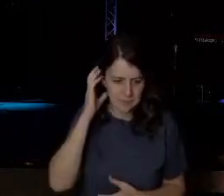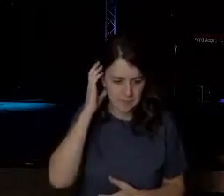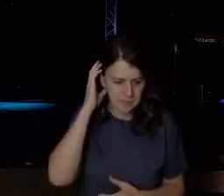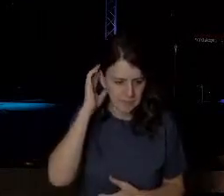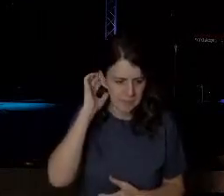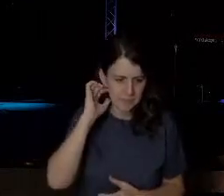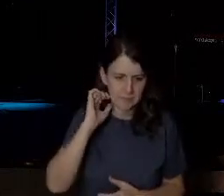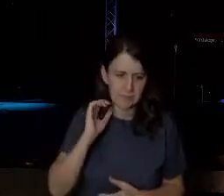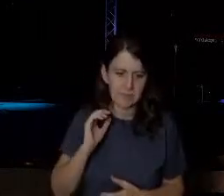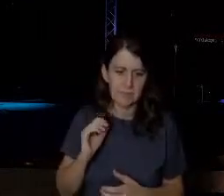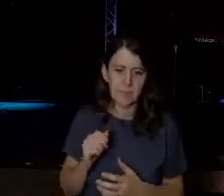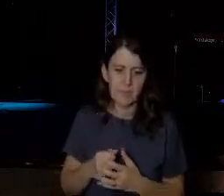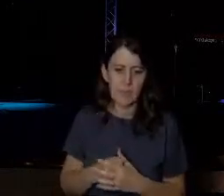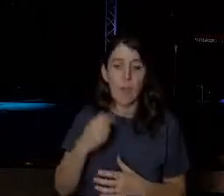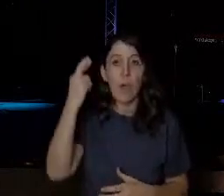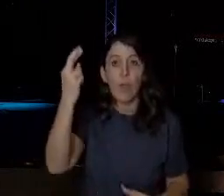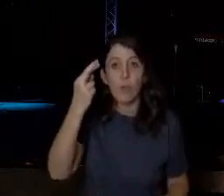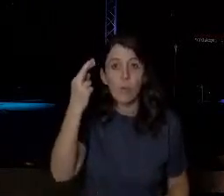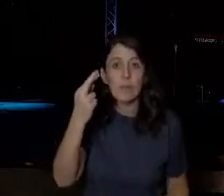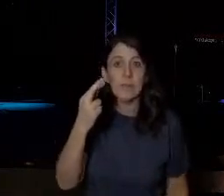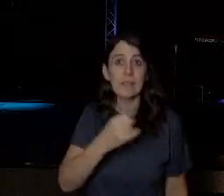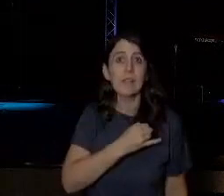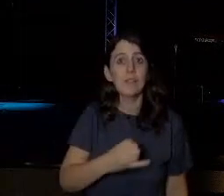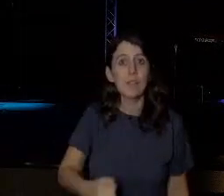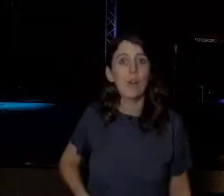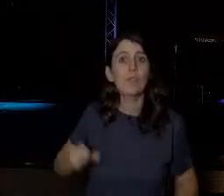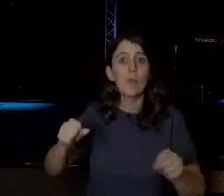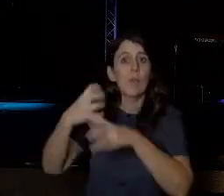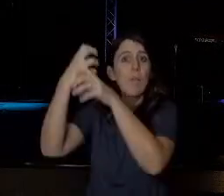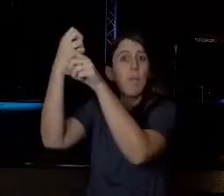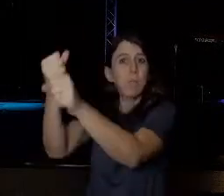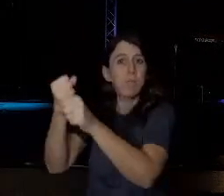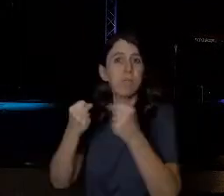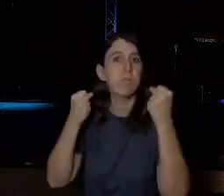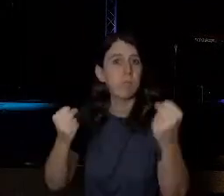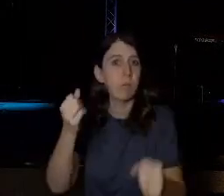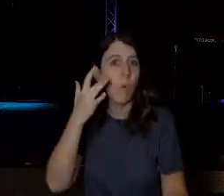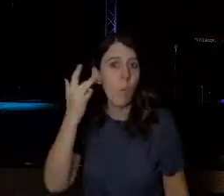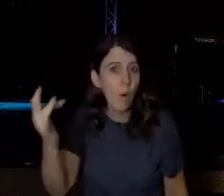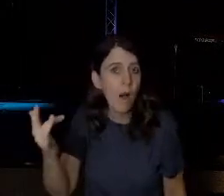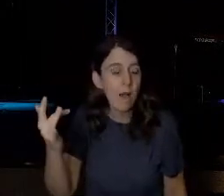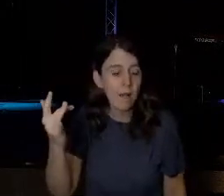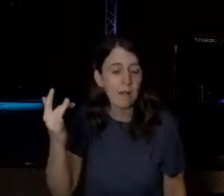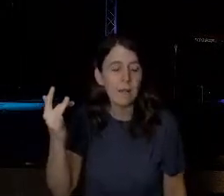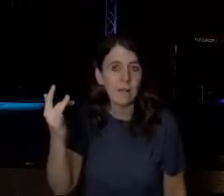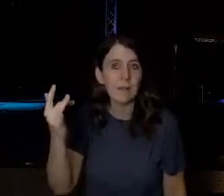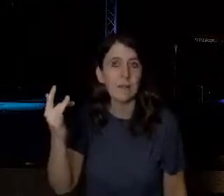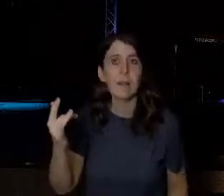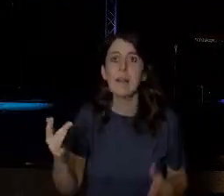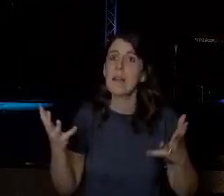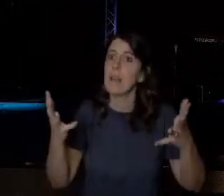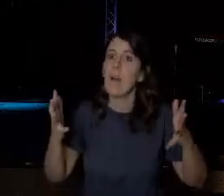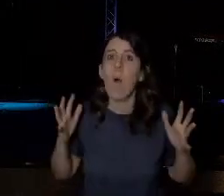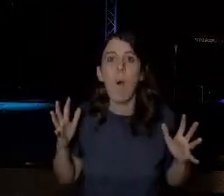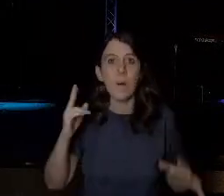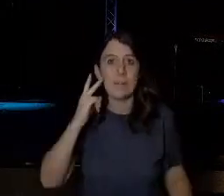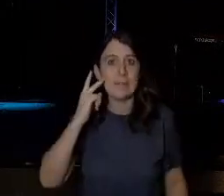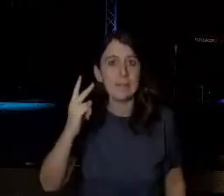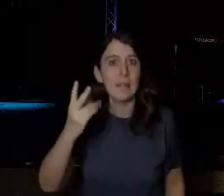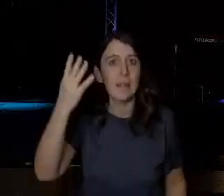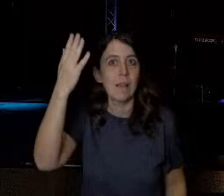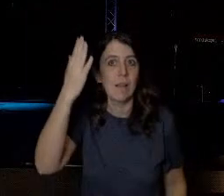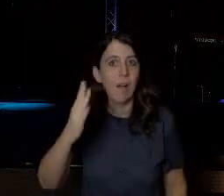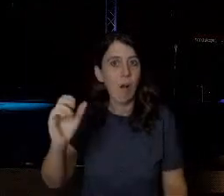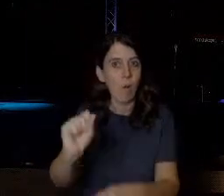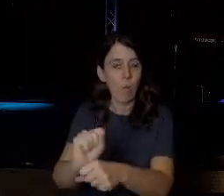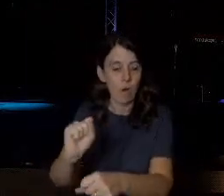part of how Joshua was able to hold so firm to this belief is that he had come face to face with this before.